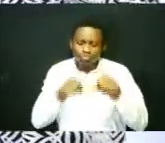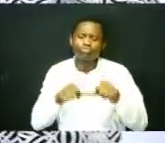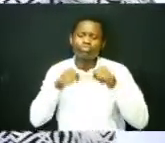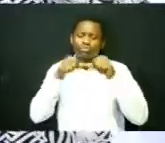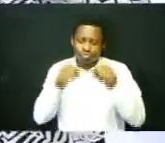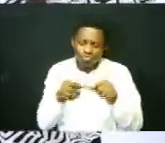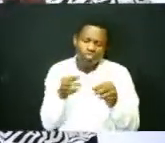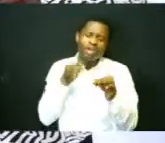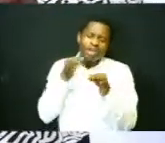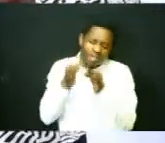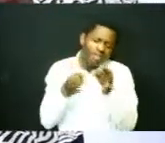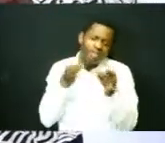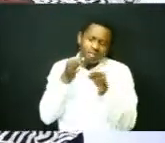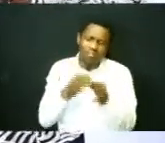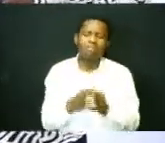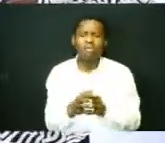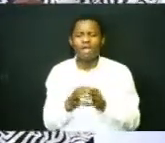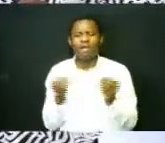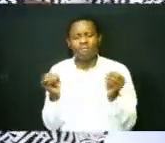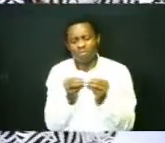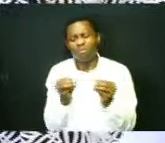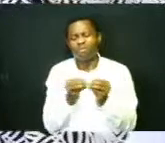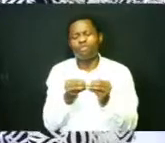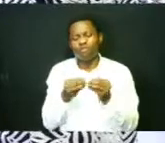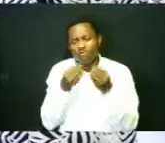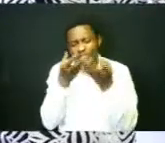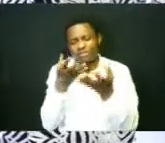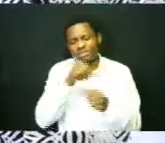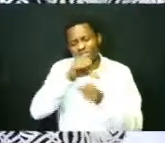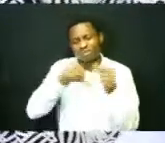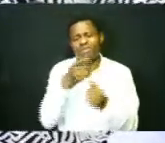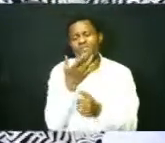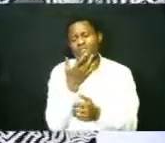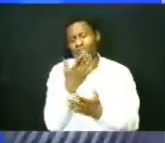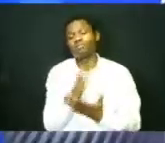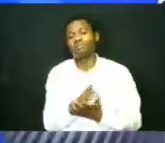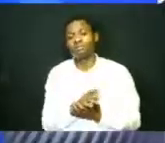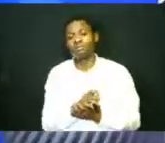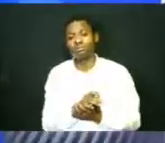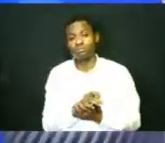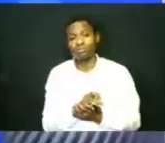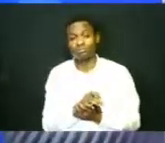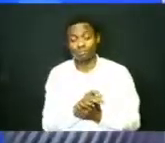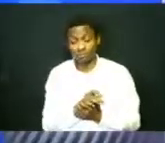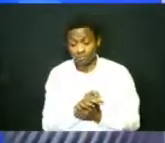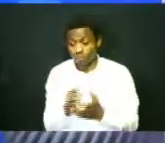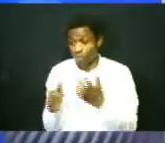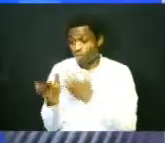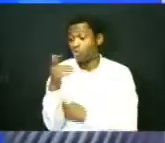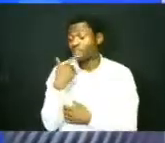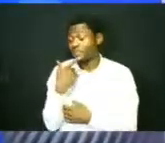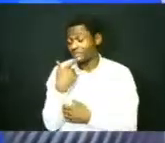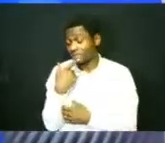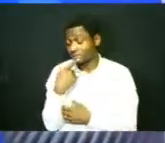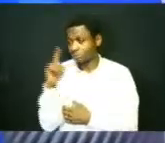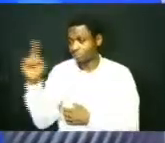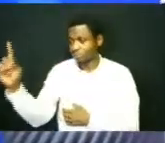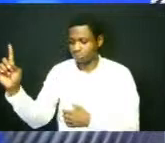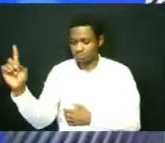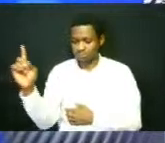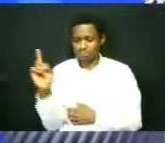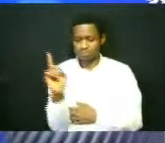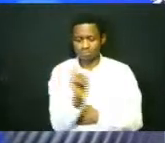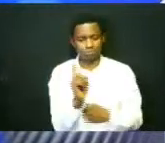to say this evening is that God said, he came to his own, and his own did not receive